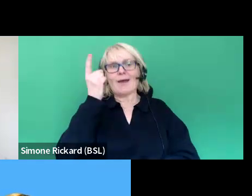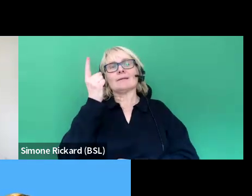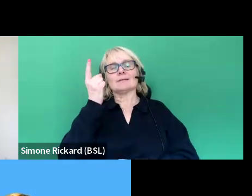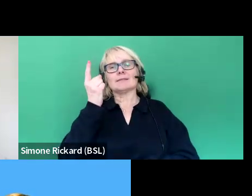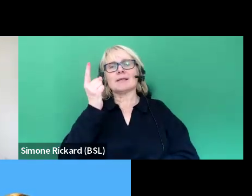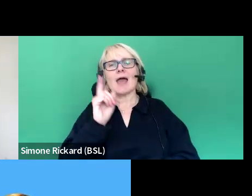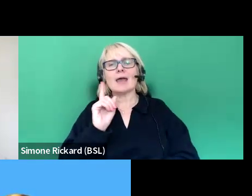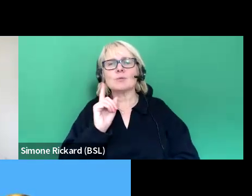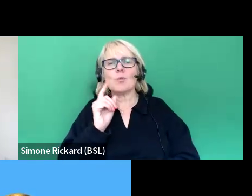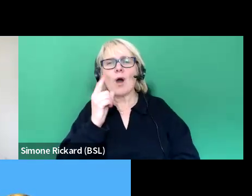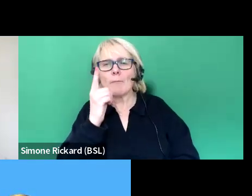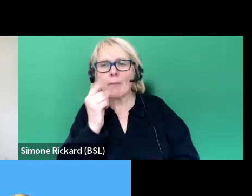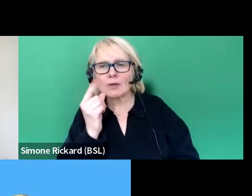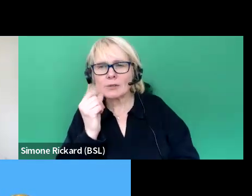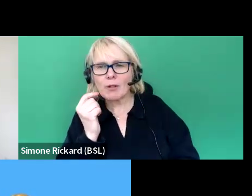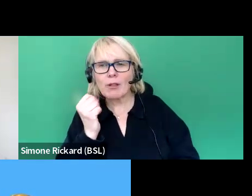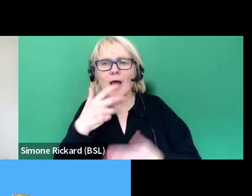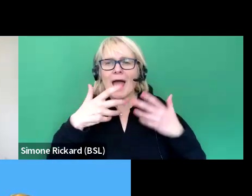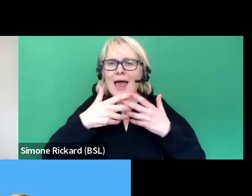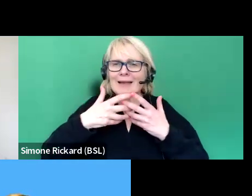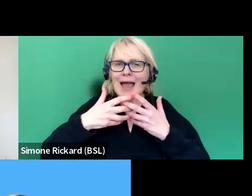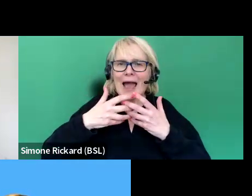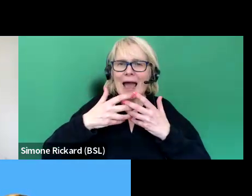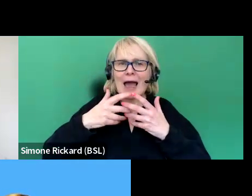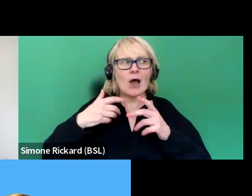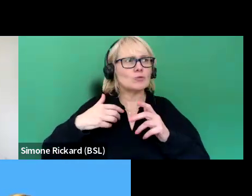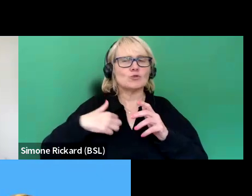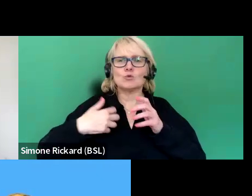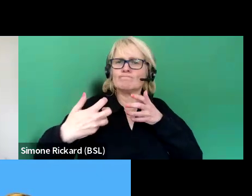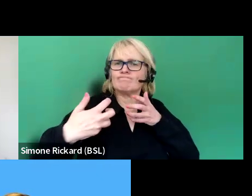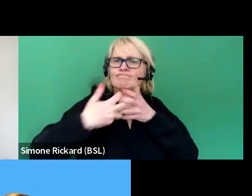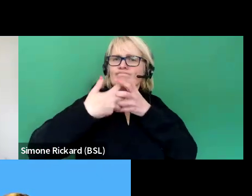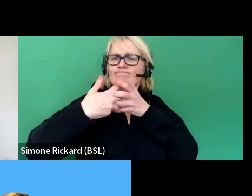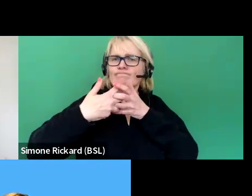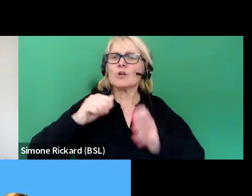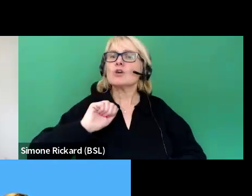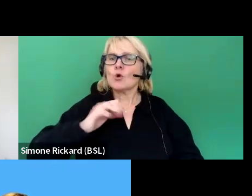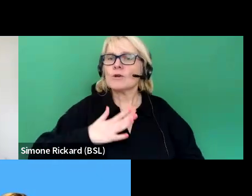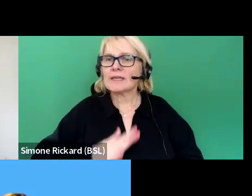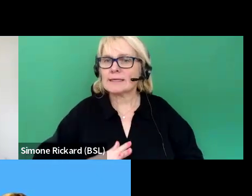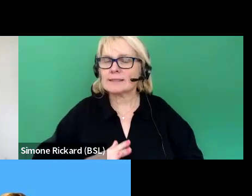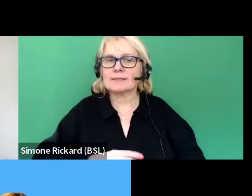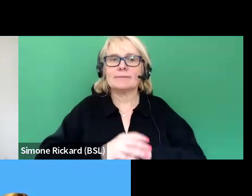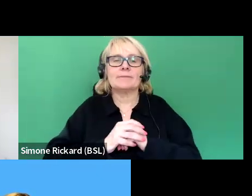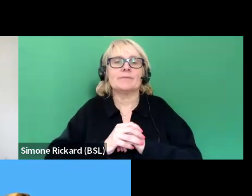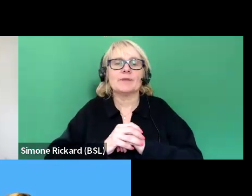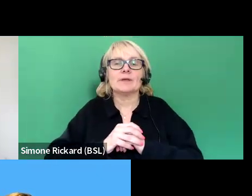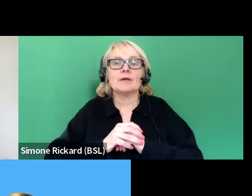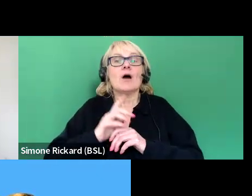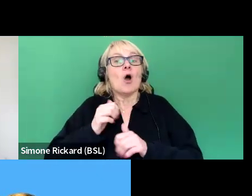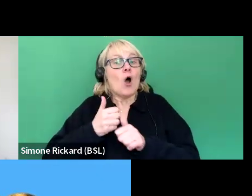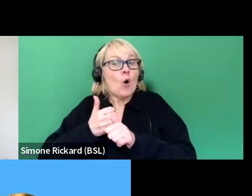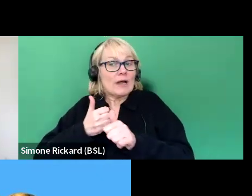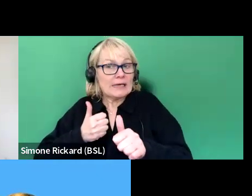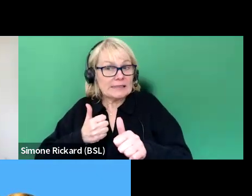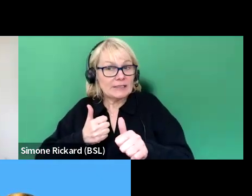possible and how to adapt your tech to meet your needs. On the organisational side,